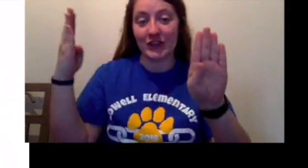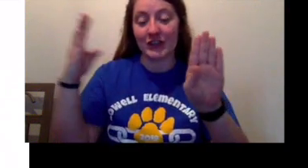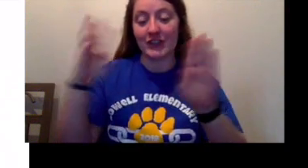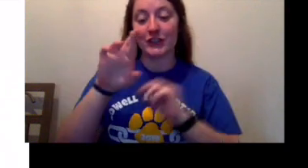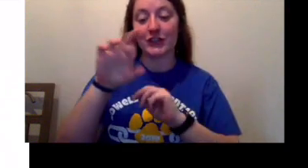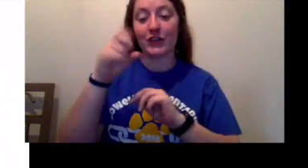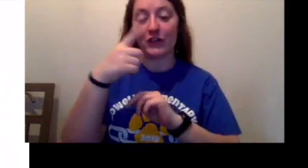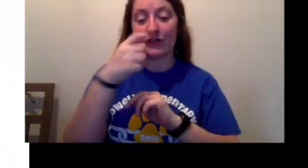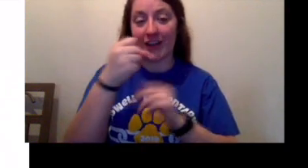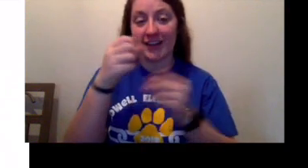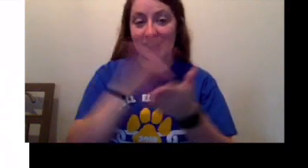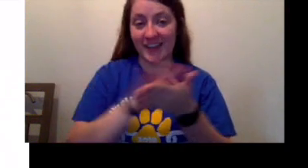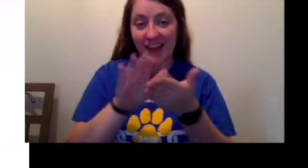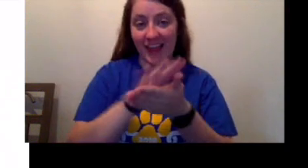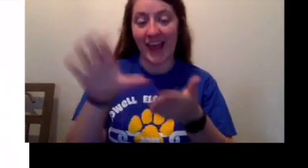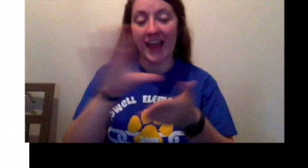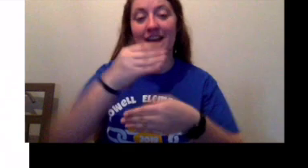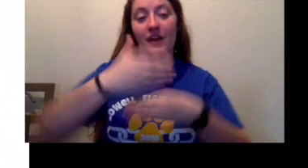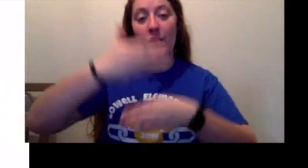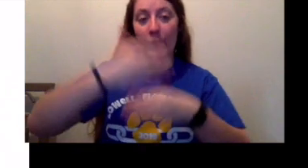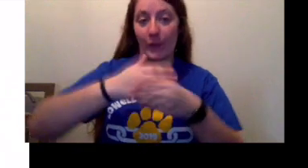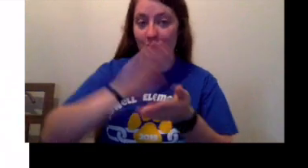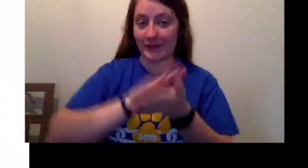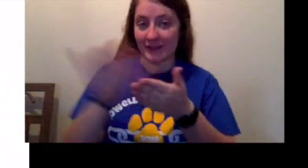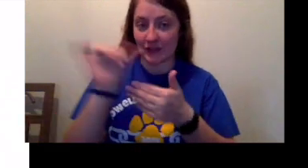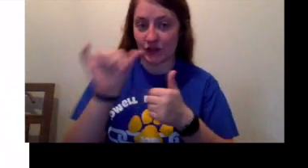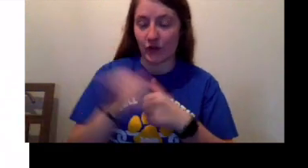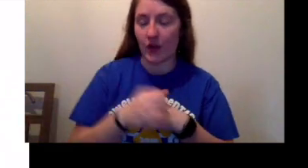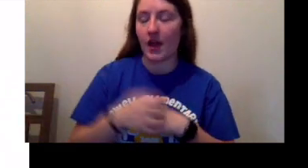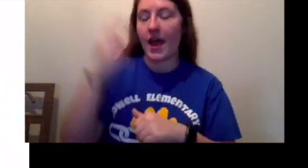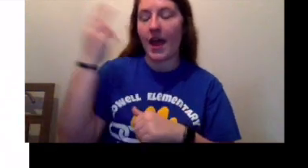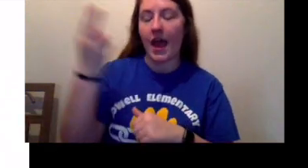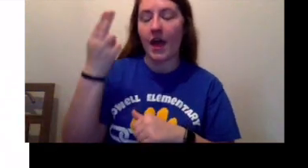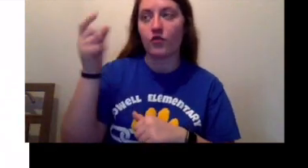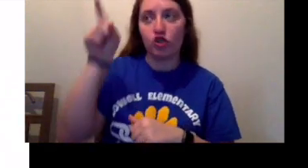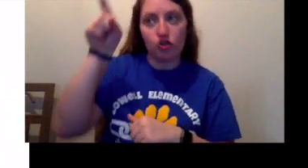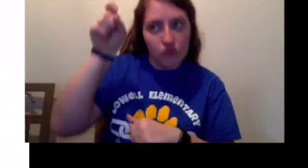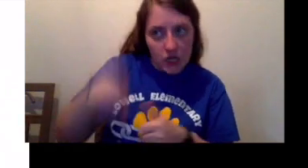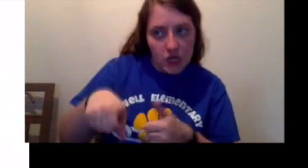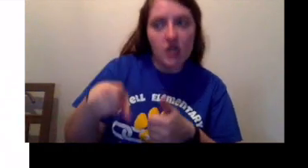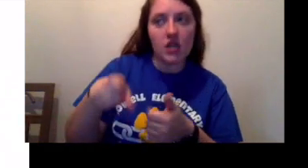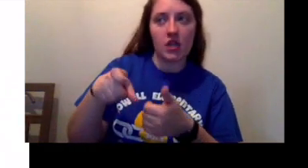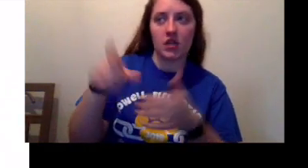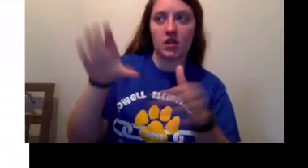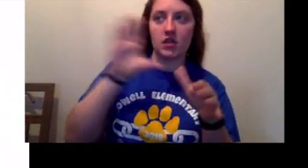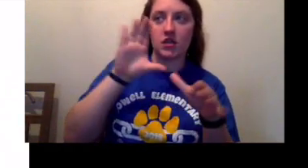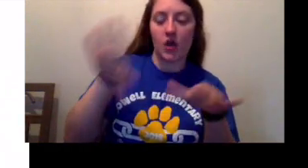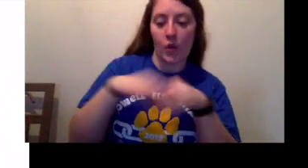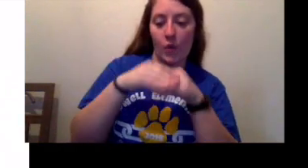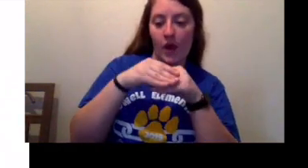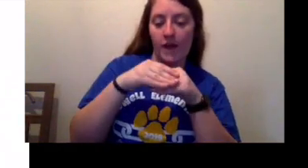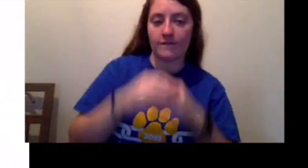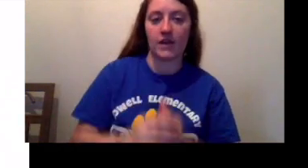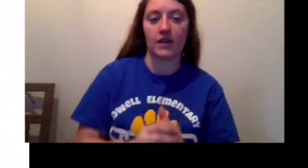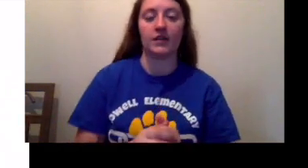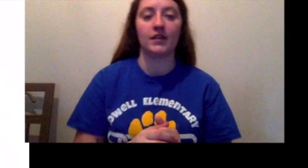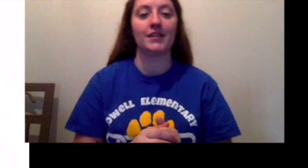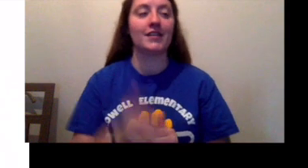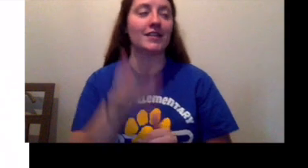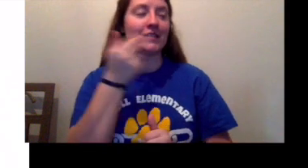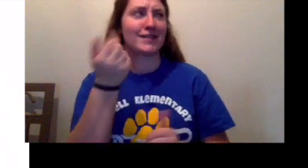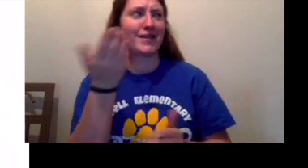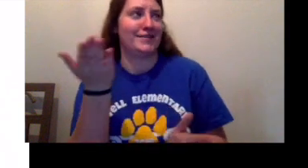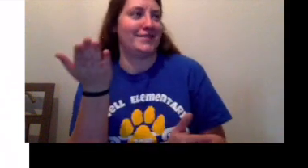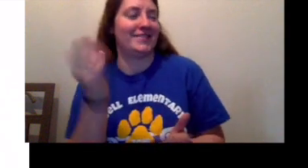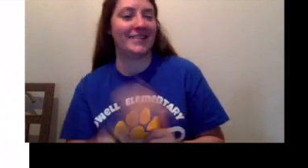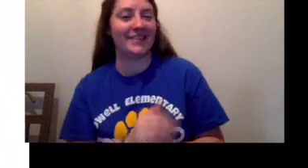washed. Henrik, you need a wife, Mama scolded him. Uncle Henrik laughed and joined Mama on the steps